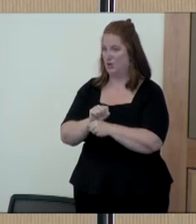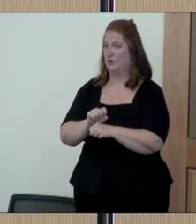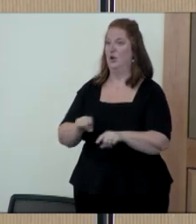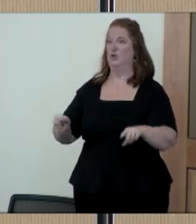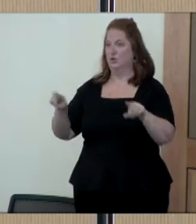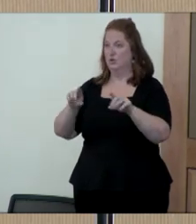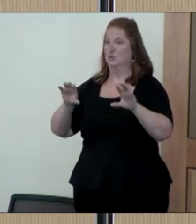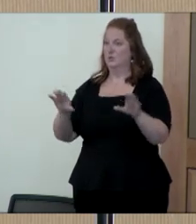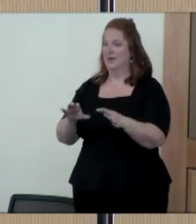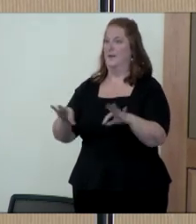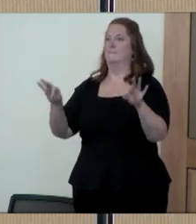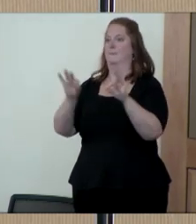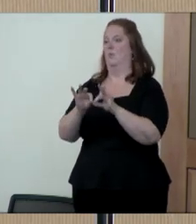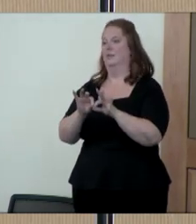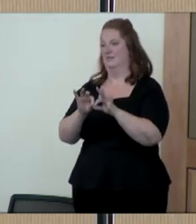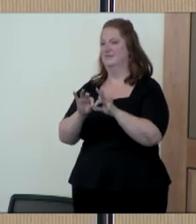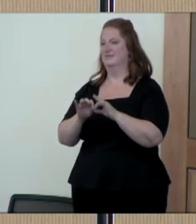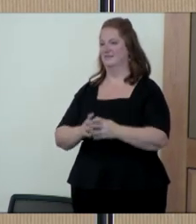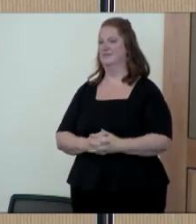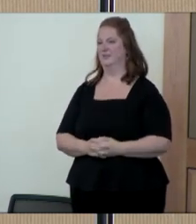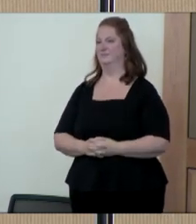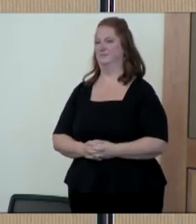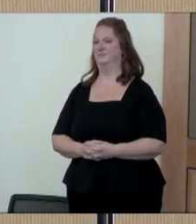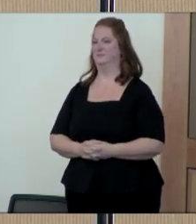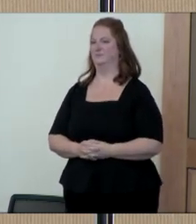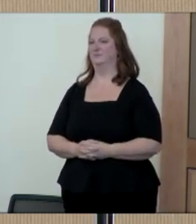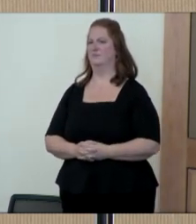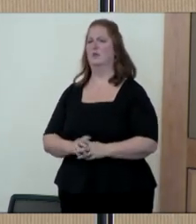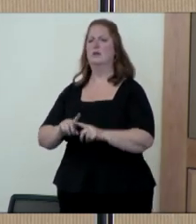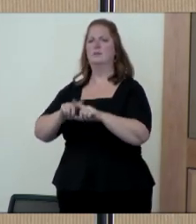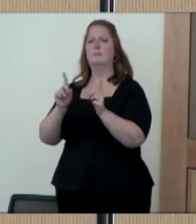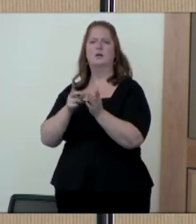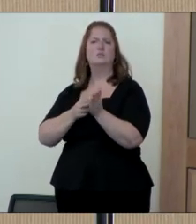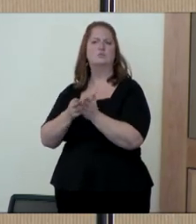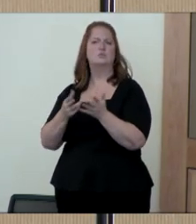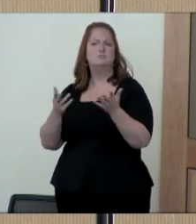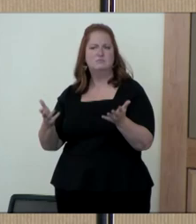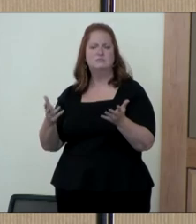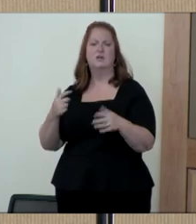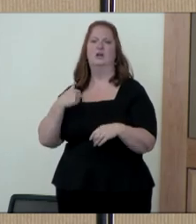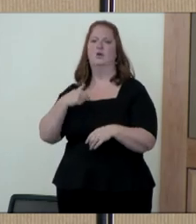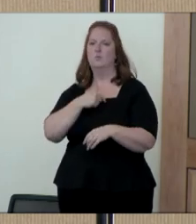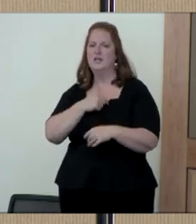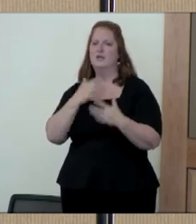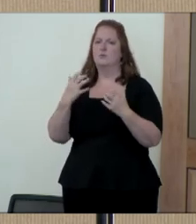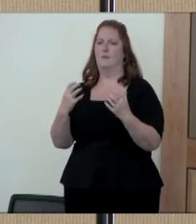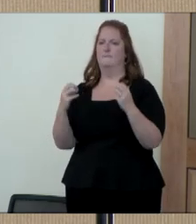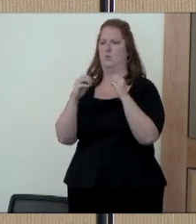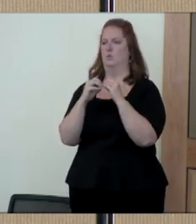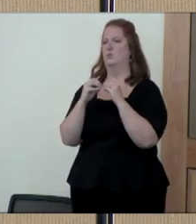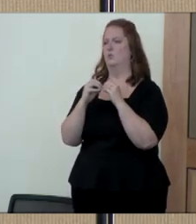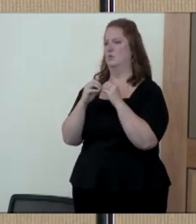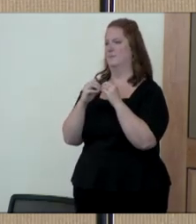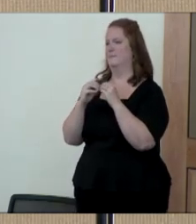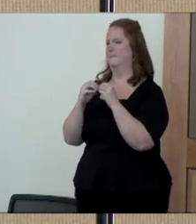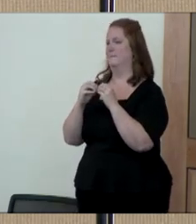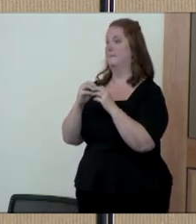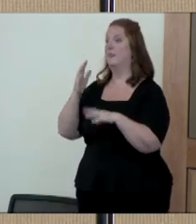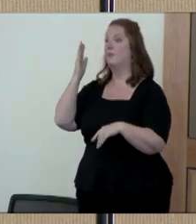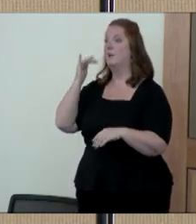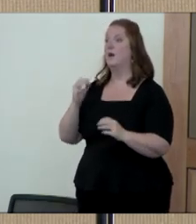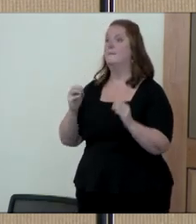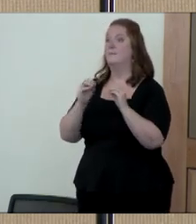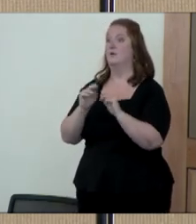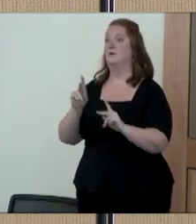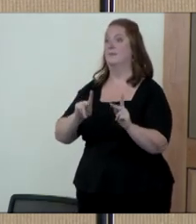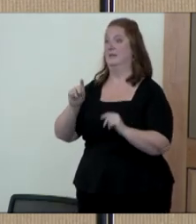really important places. But the truth is, we're motivated to do even more because we know that more people